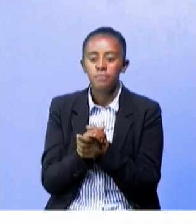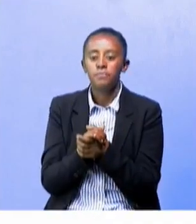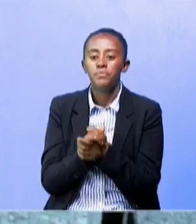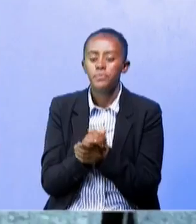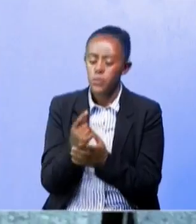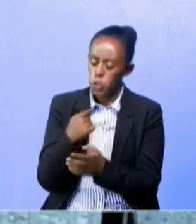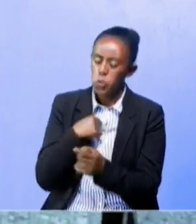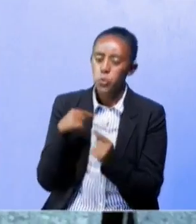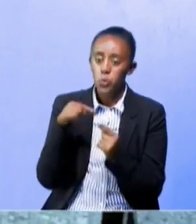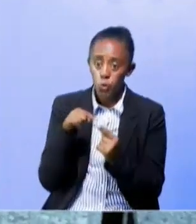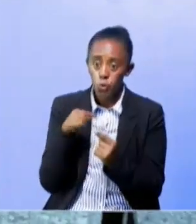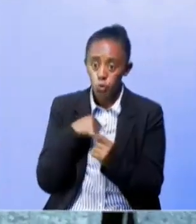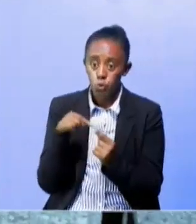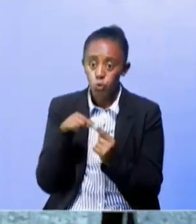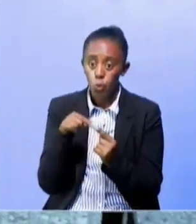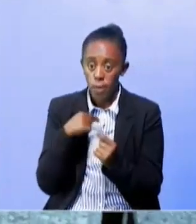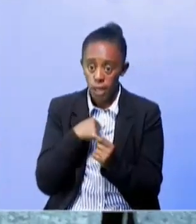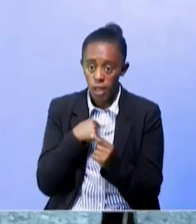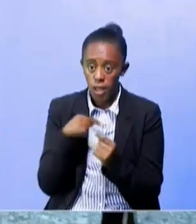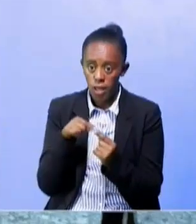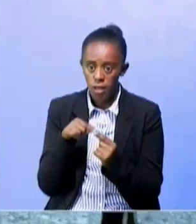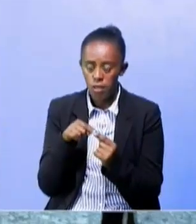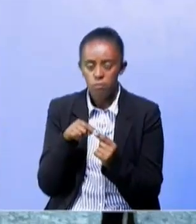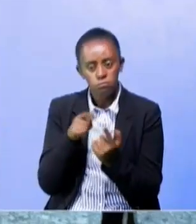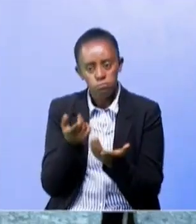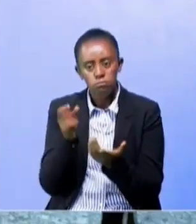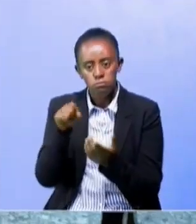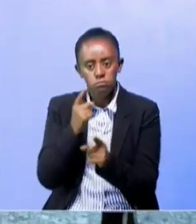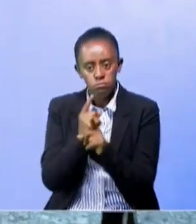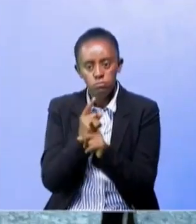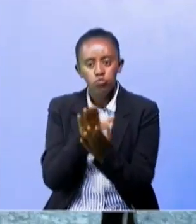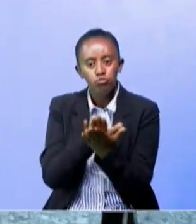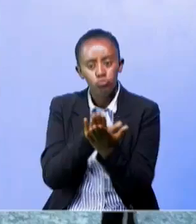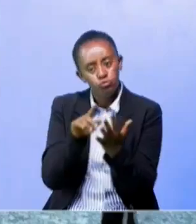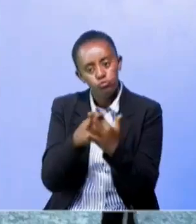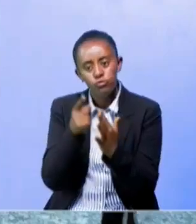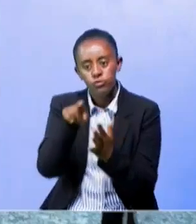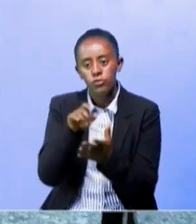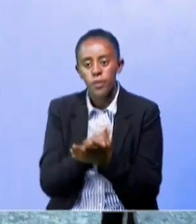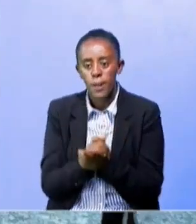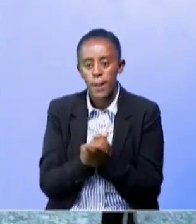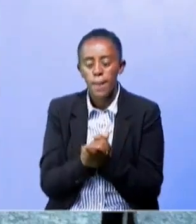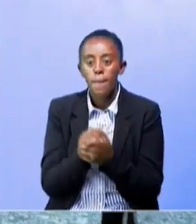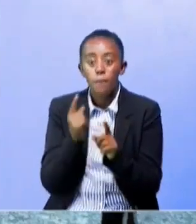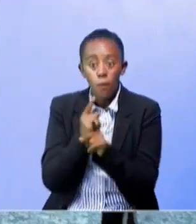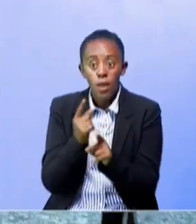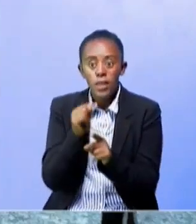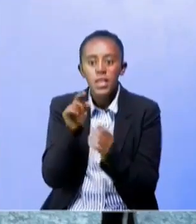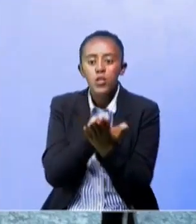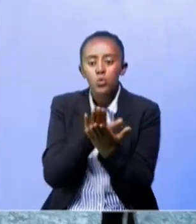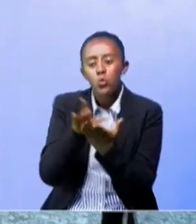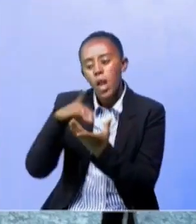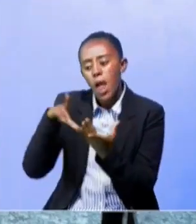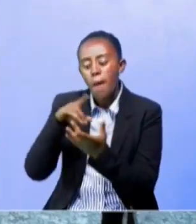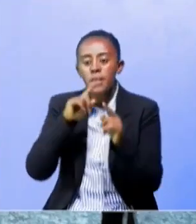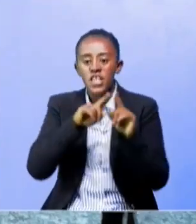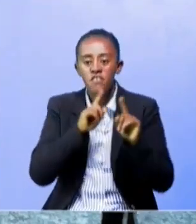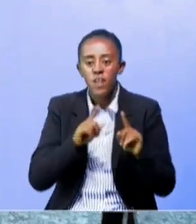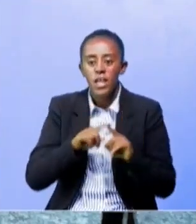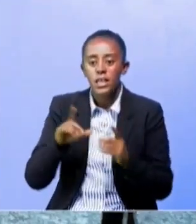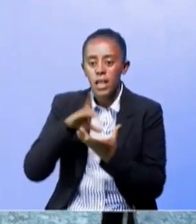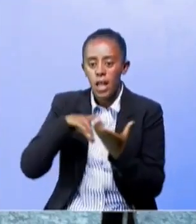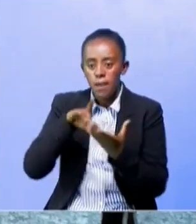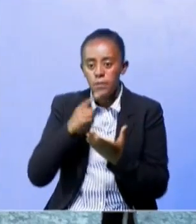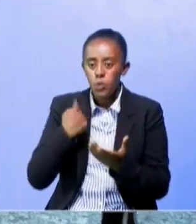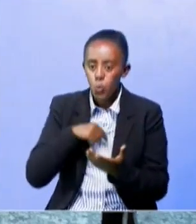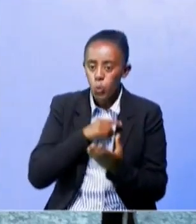To me, gender equality begins from the school, definitely. Yeah. Right? The school, clubs, different clubs. We teachers